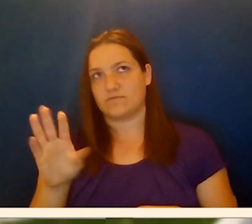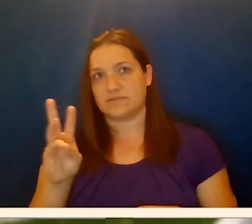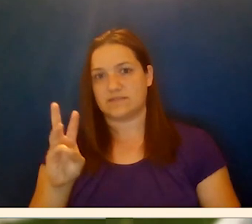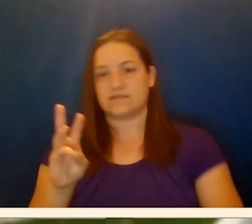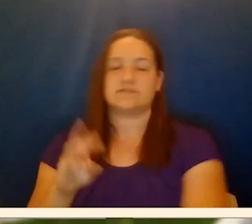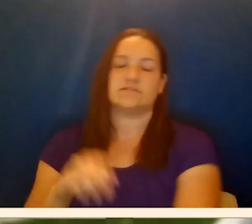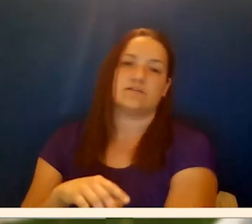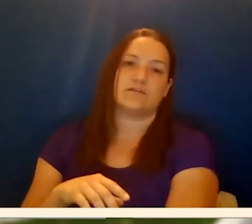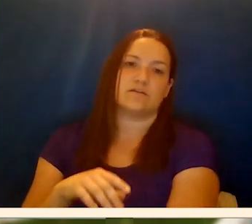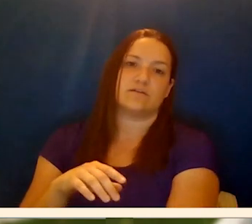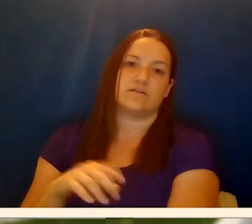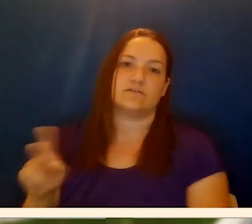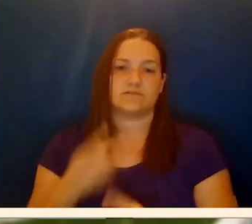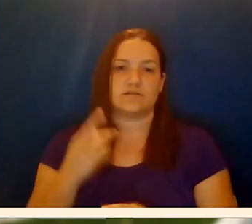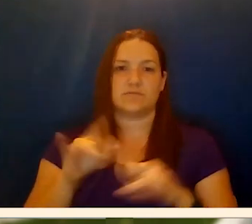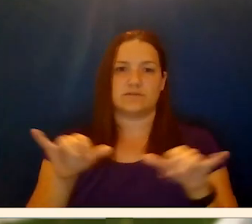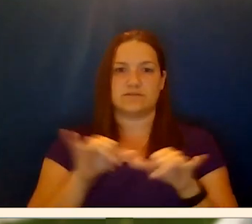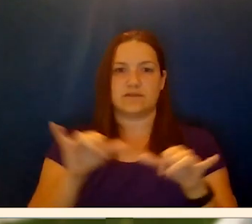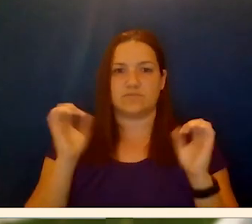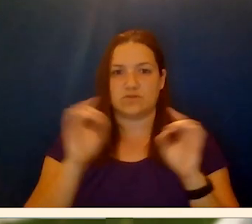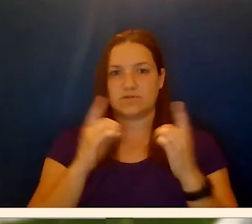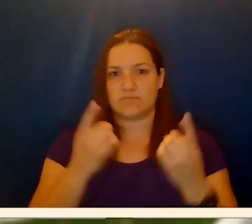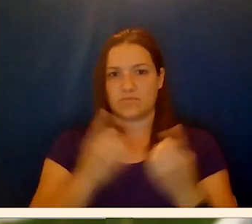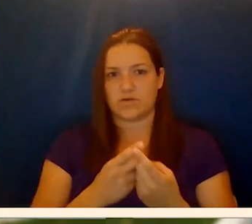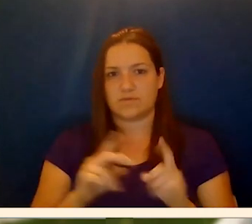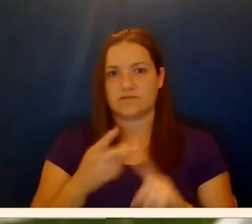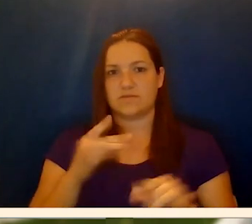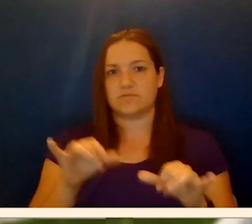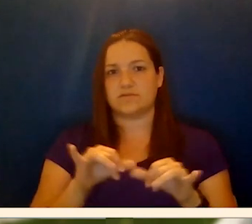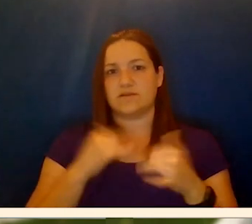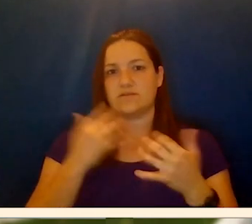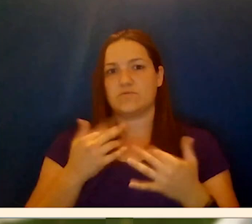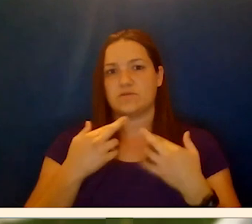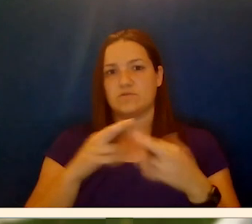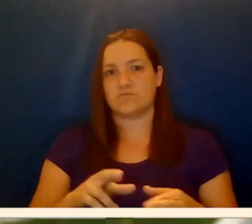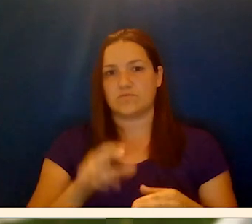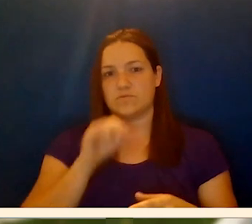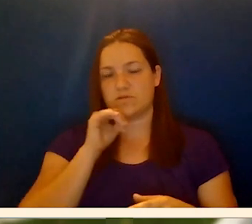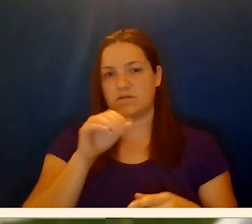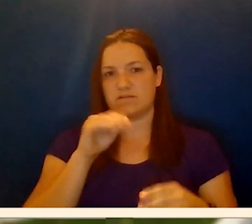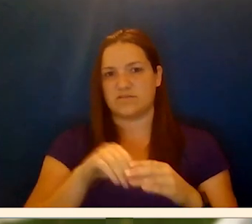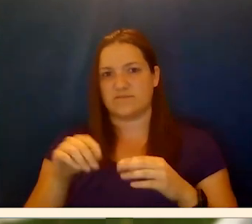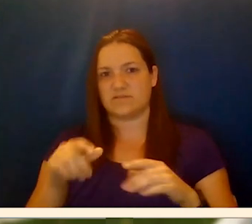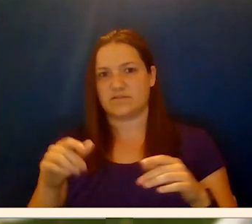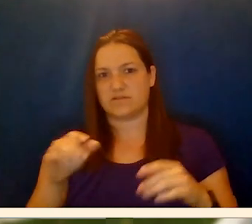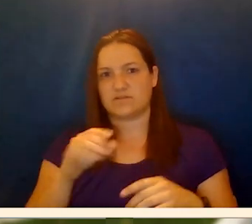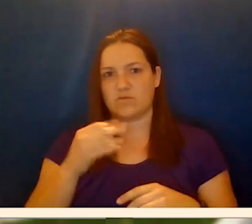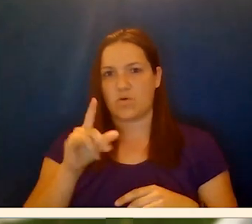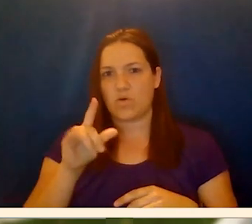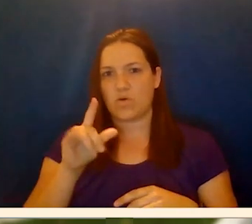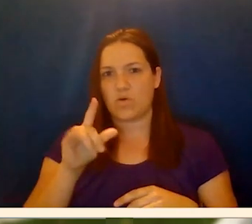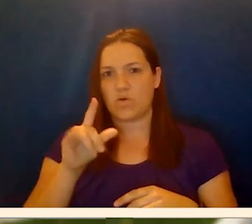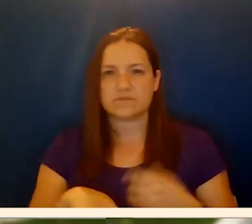the size of the emergency department, doubled the size of the waiting room. They're no longer stuffed in these little cubby holes